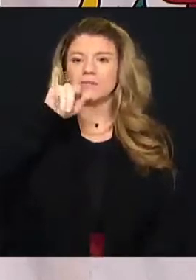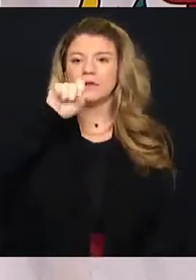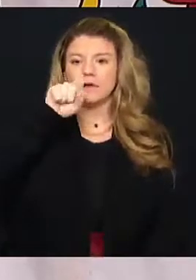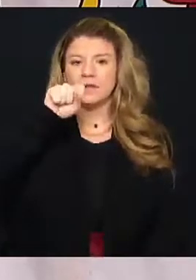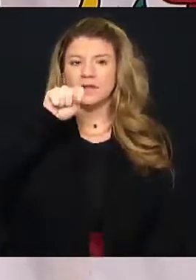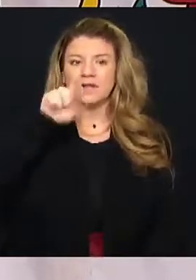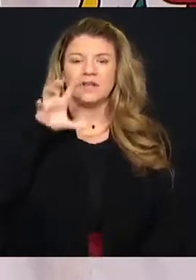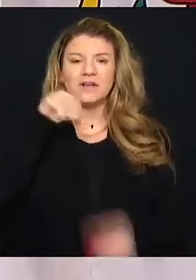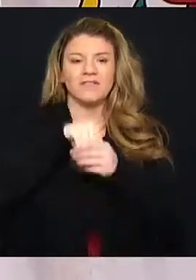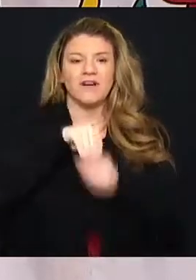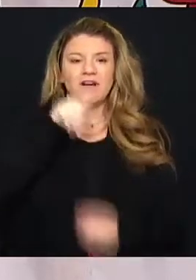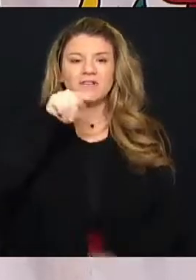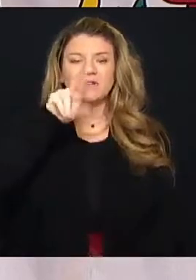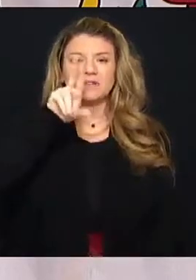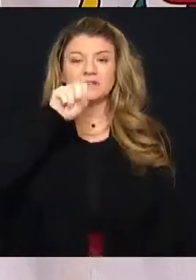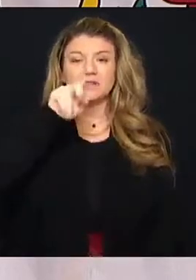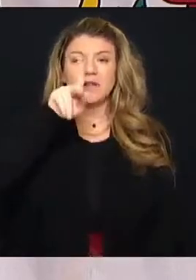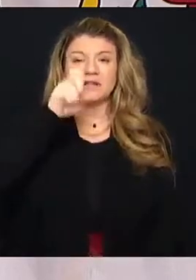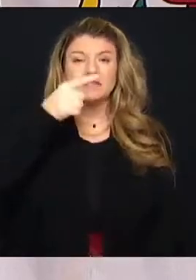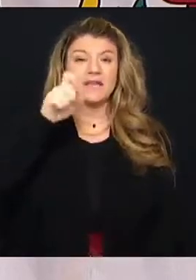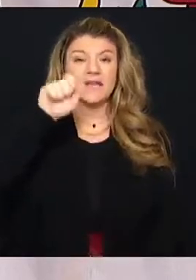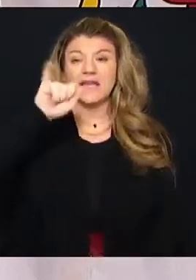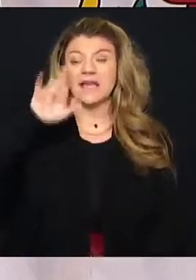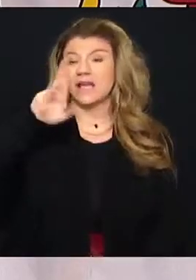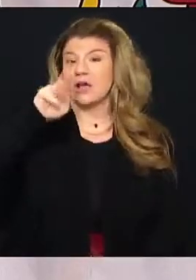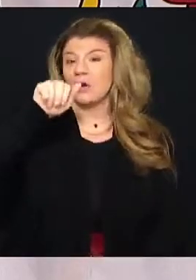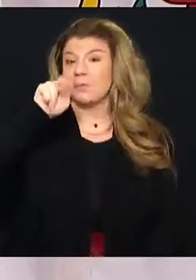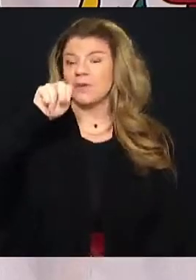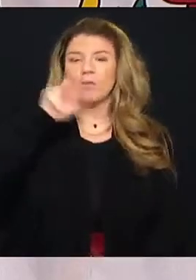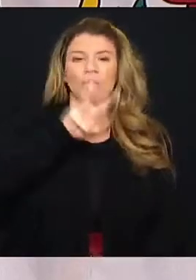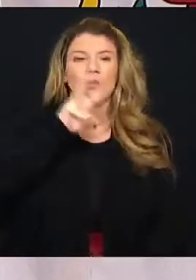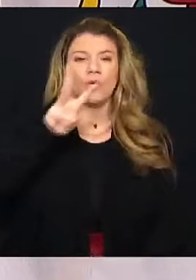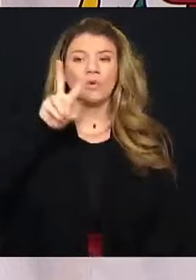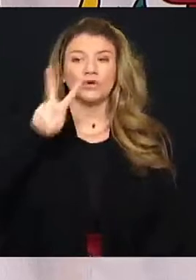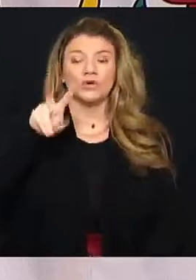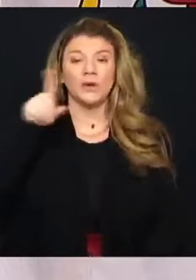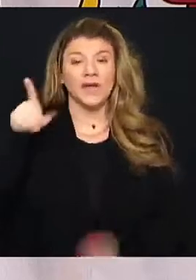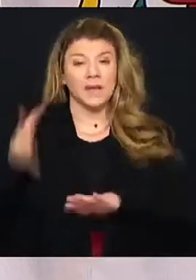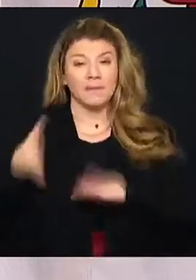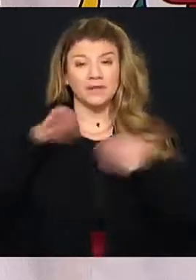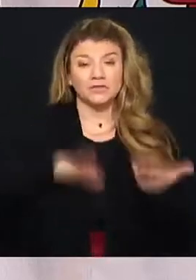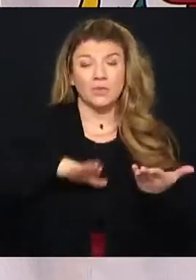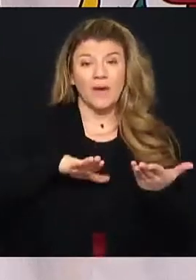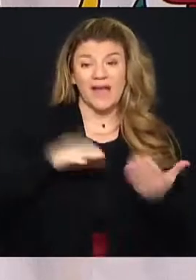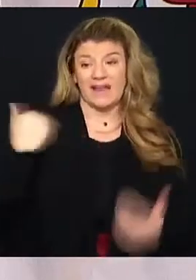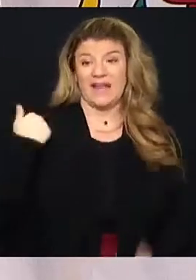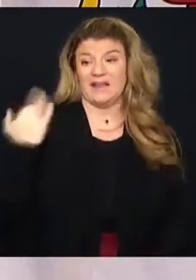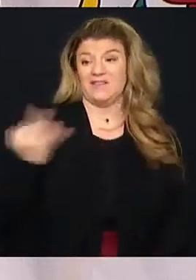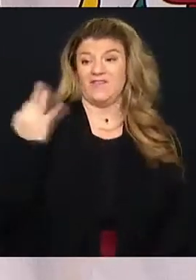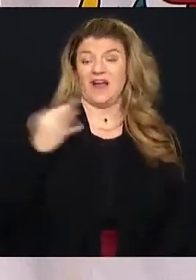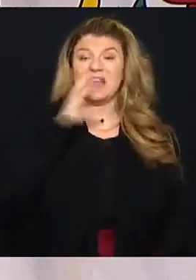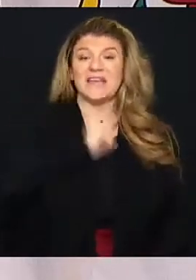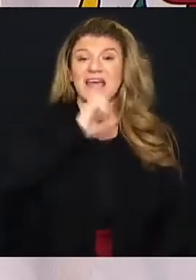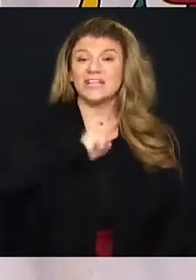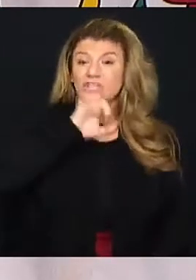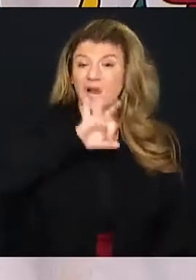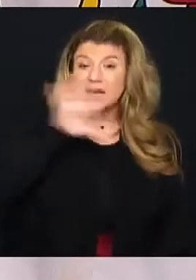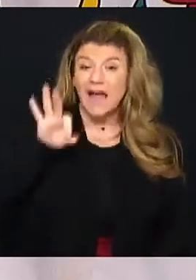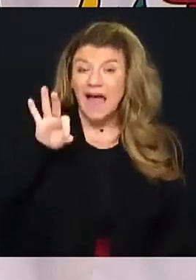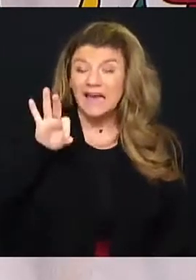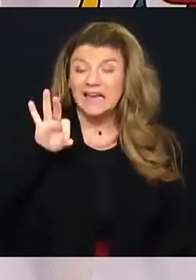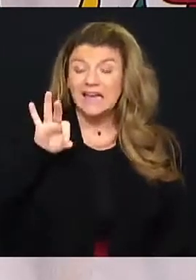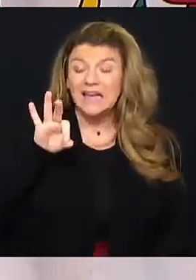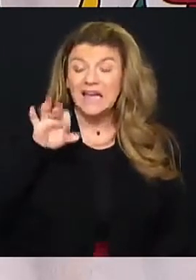Tuskegee Airmen in World War II, and he passed away on Friday night at the age of 99. You know, this